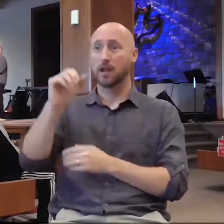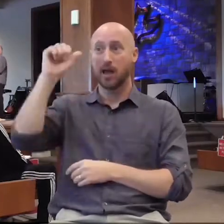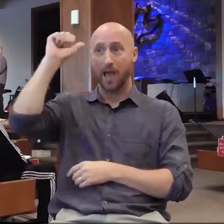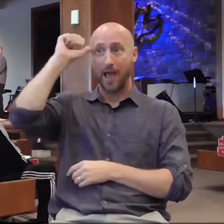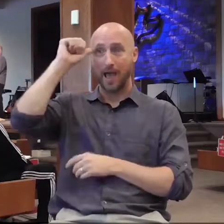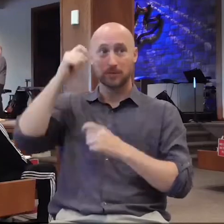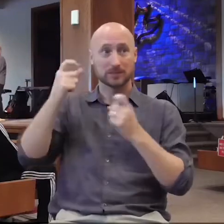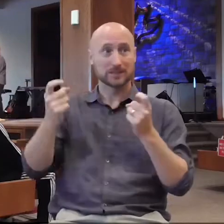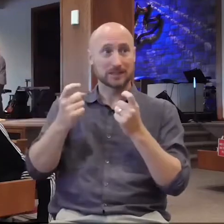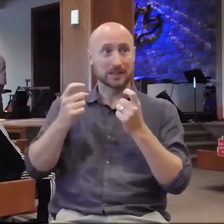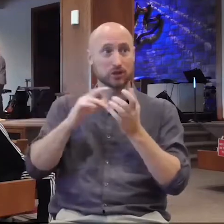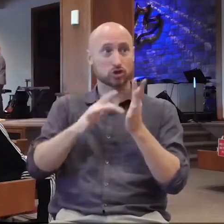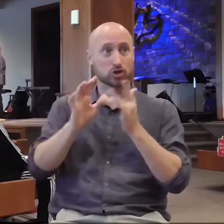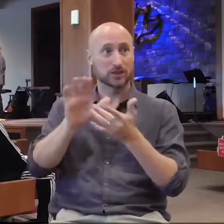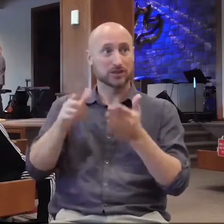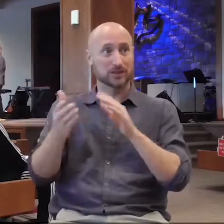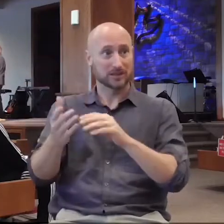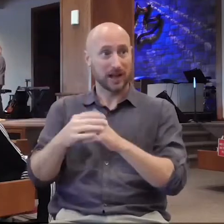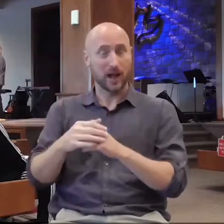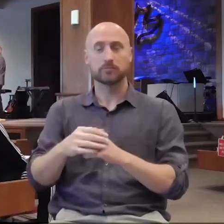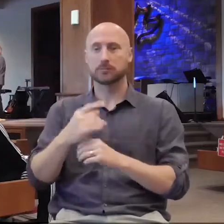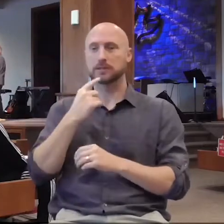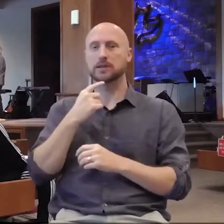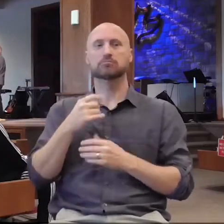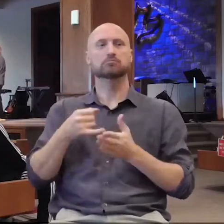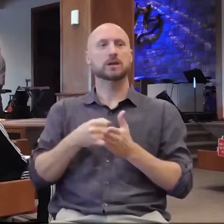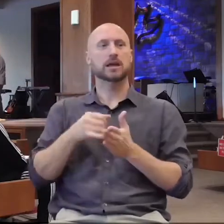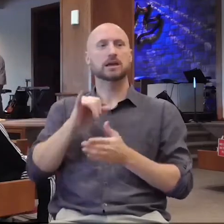And Jesus died, he said, it is finished.